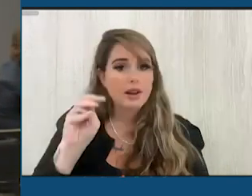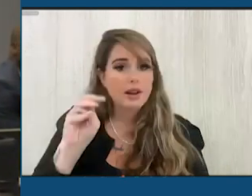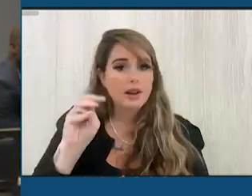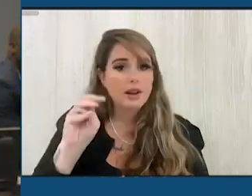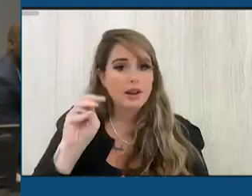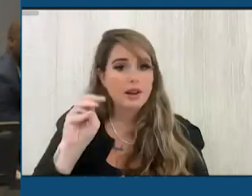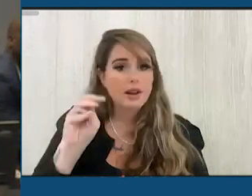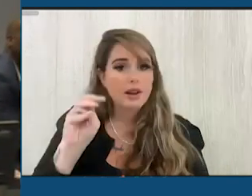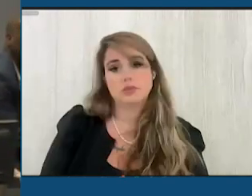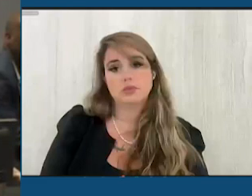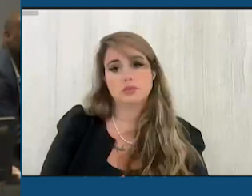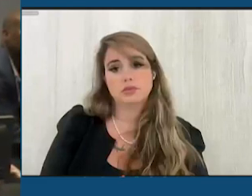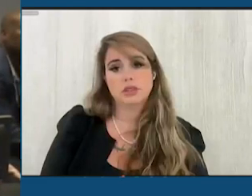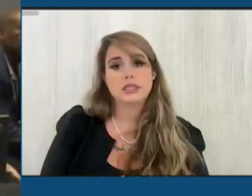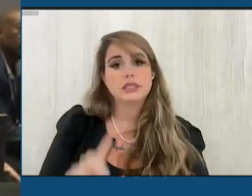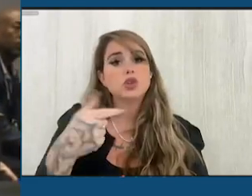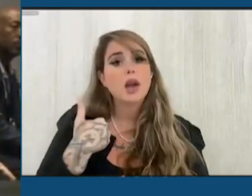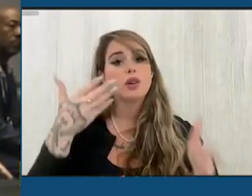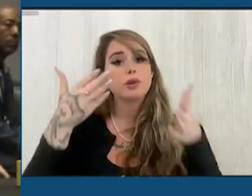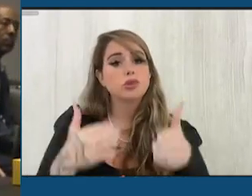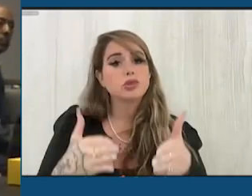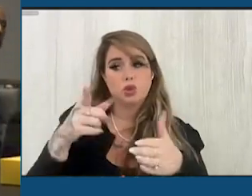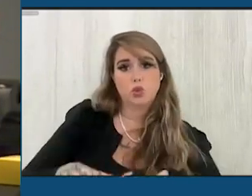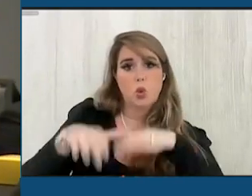Did you have someone growing up